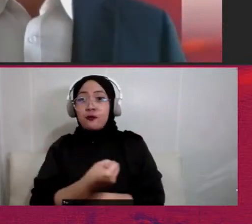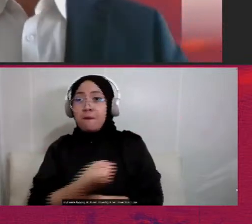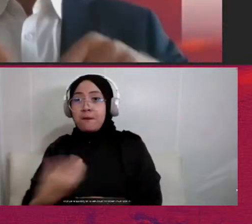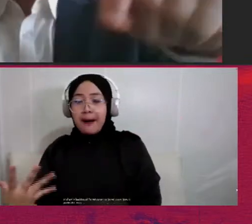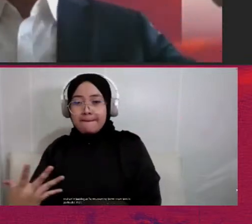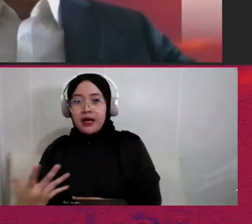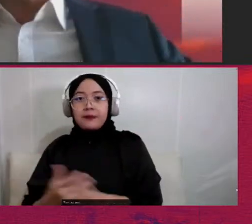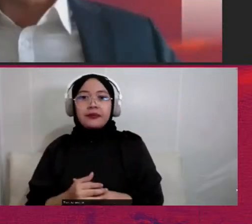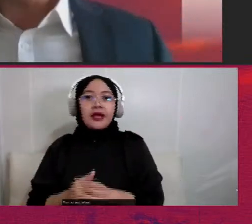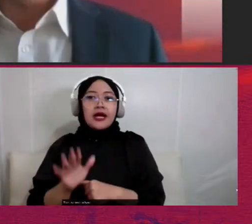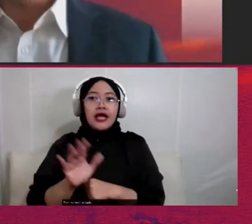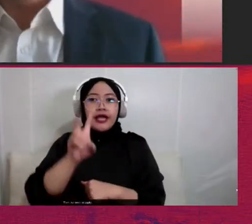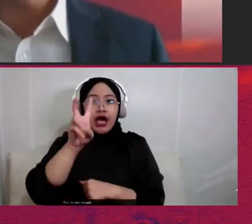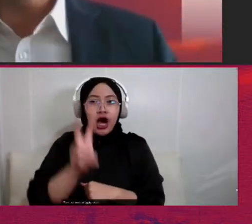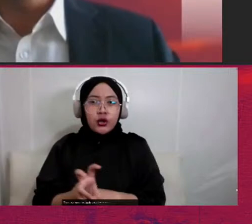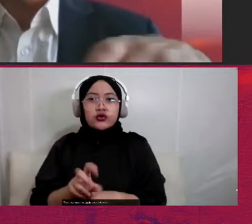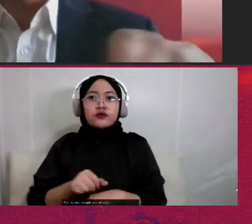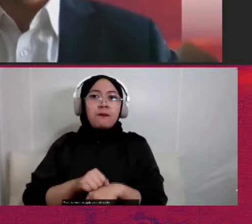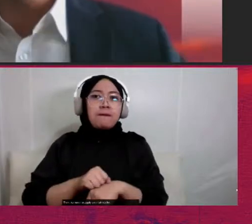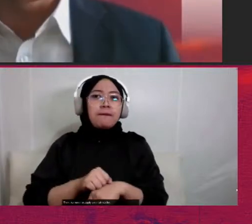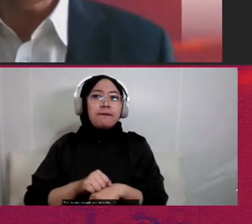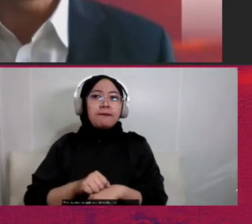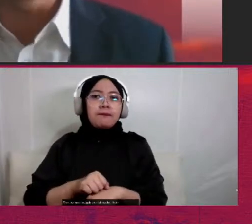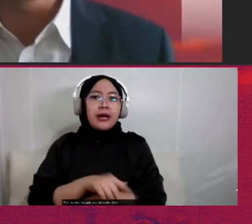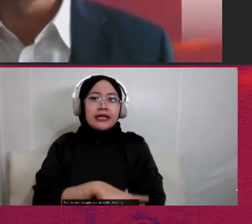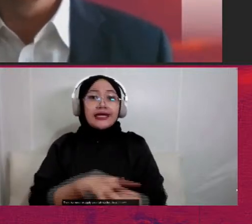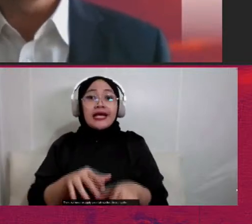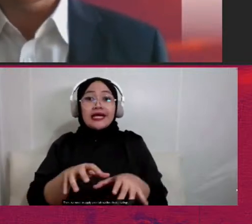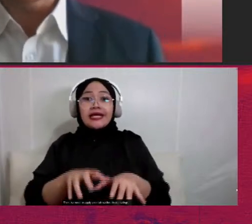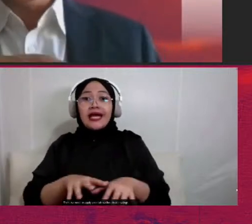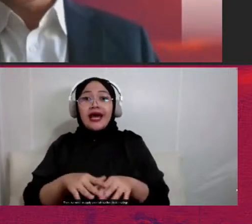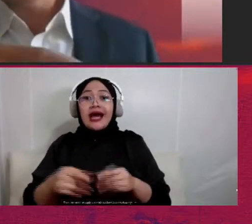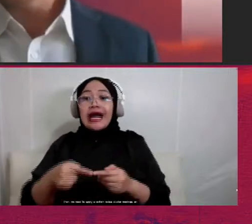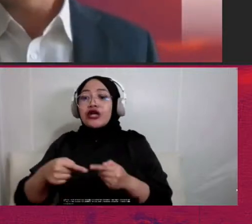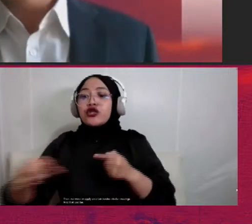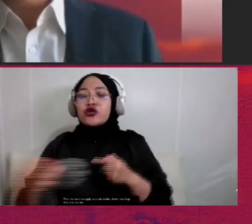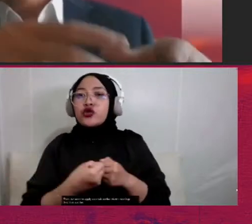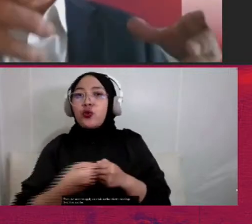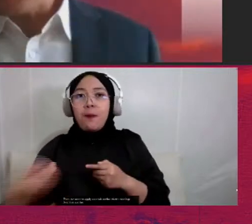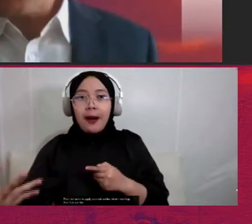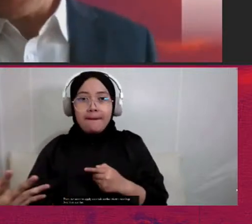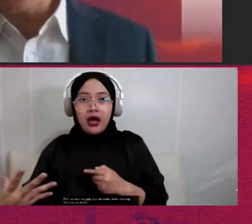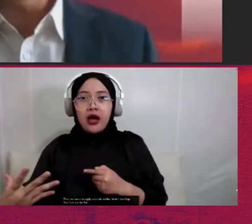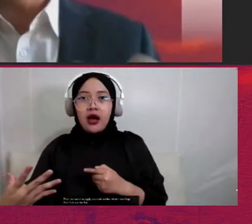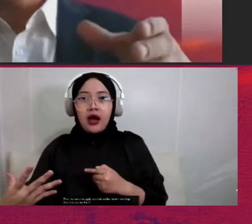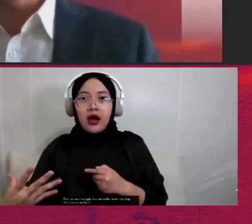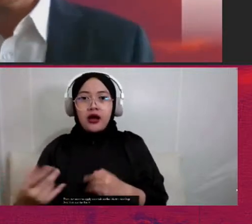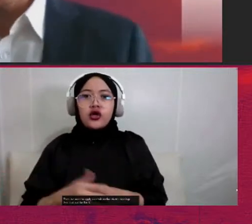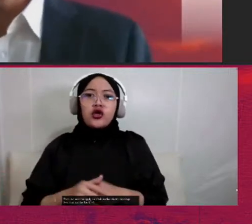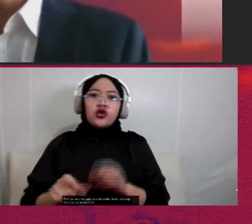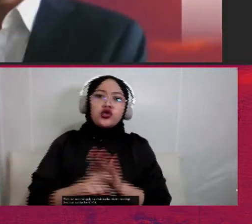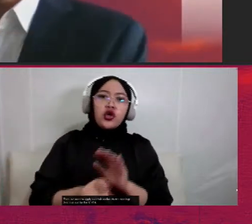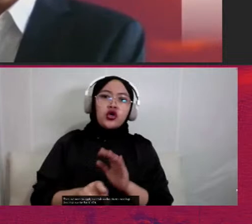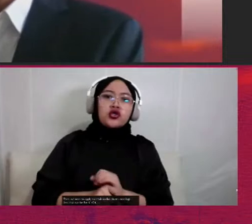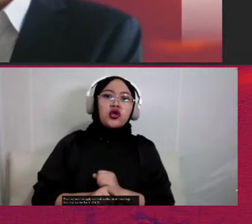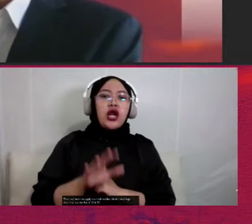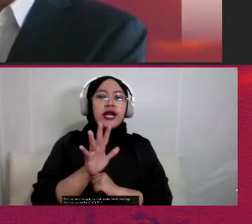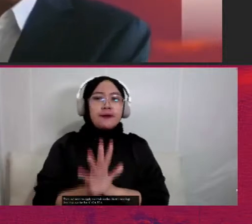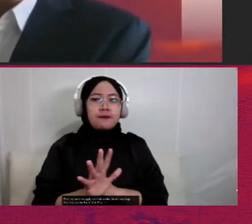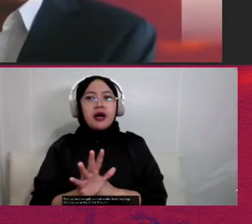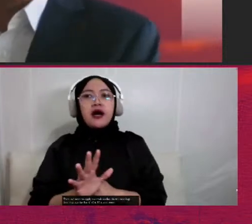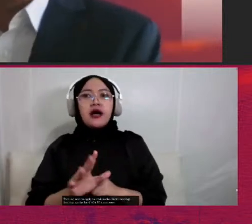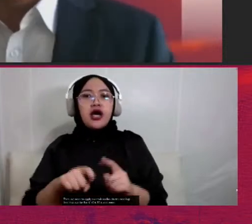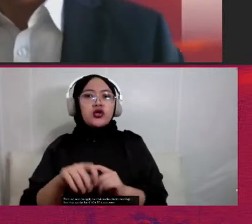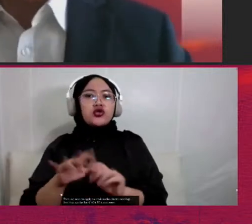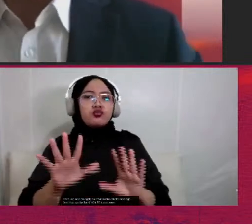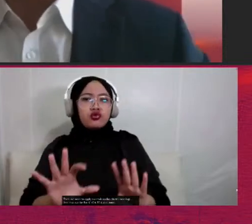then we need to apply a certain radius, a cluster radius, and that can be 5K, 10K, 50K, and